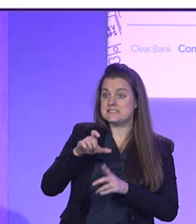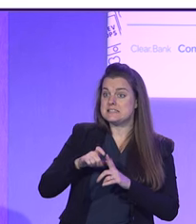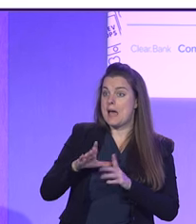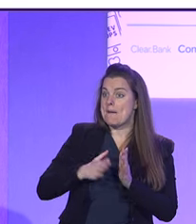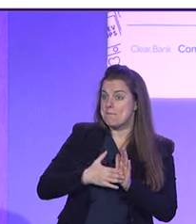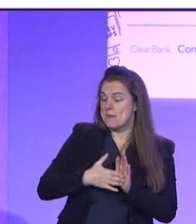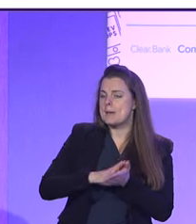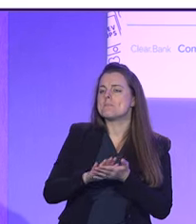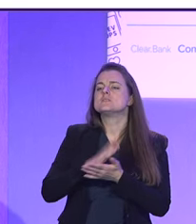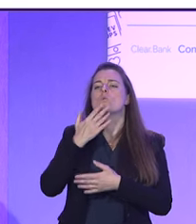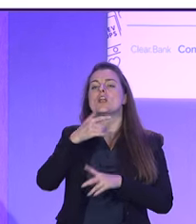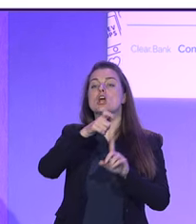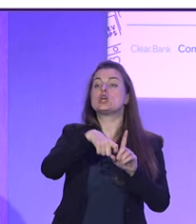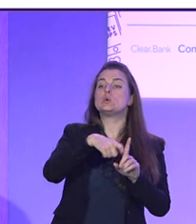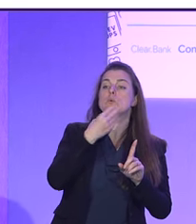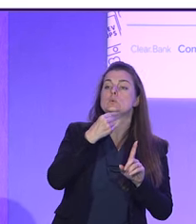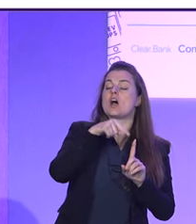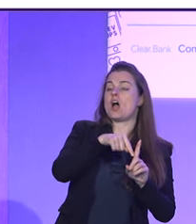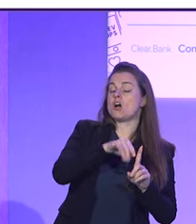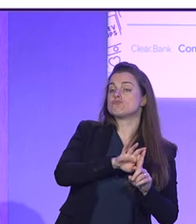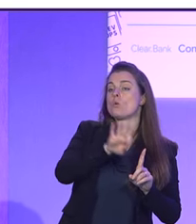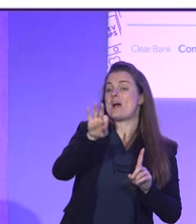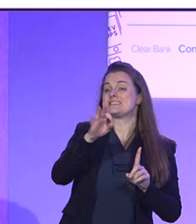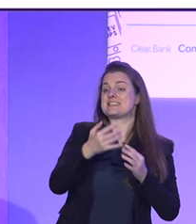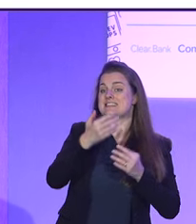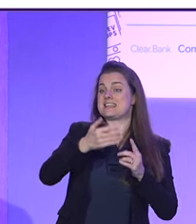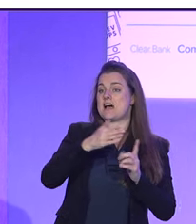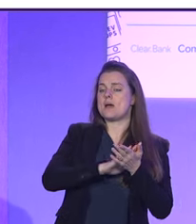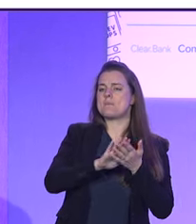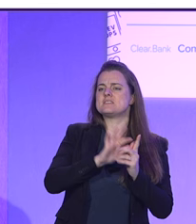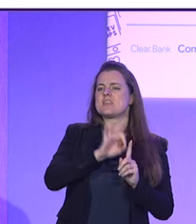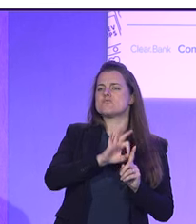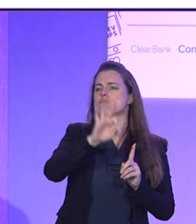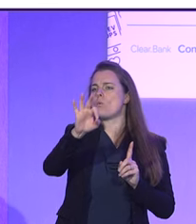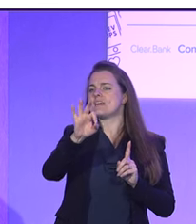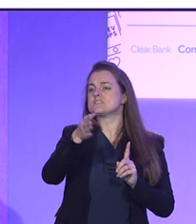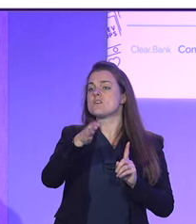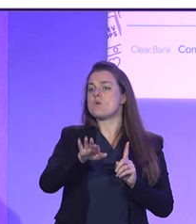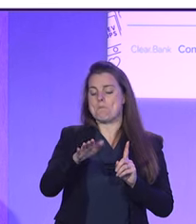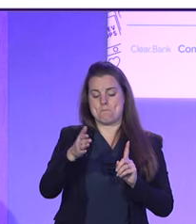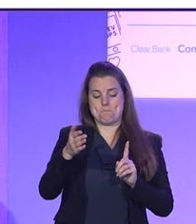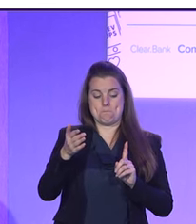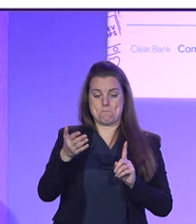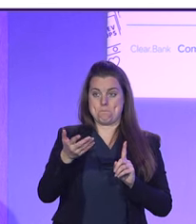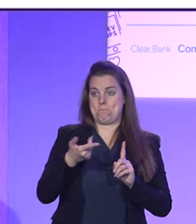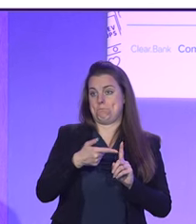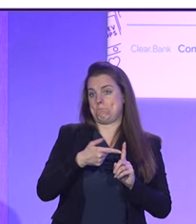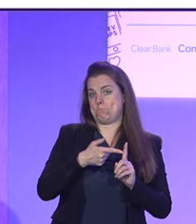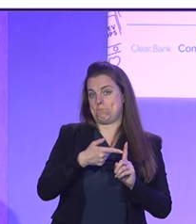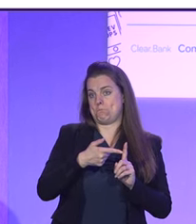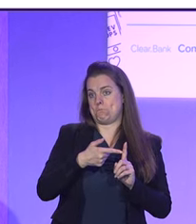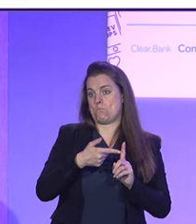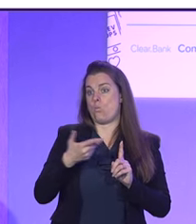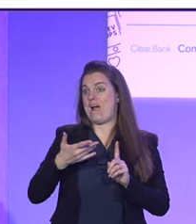requests the data, it will basically request it from the location where it's basically